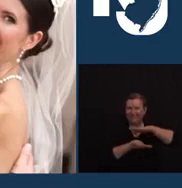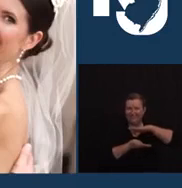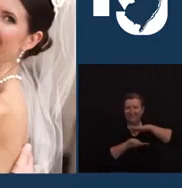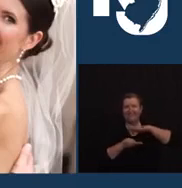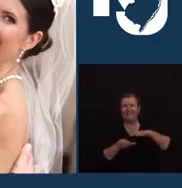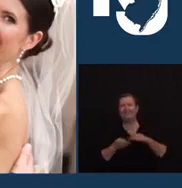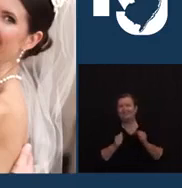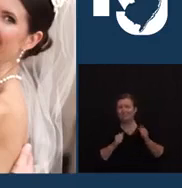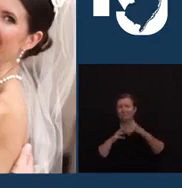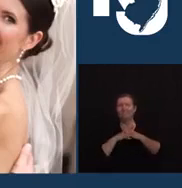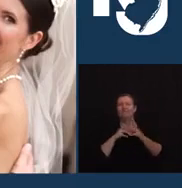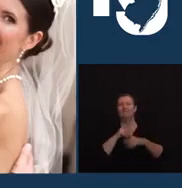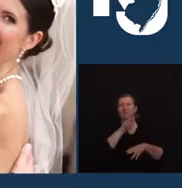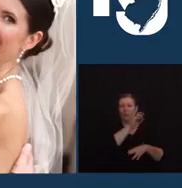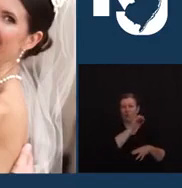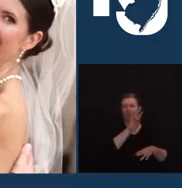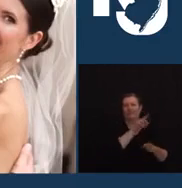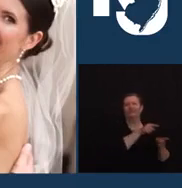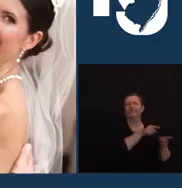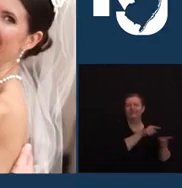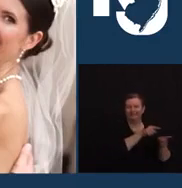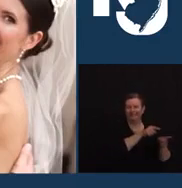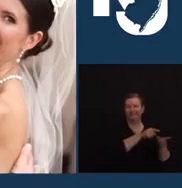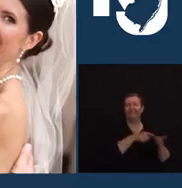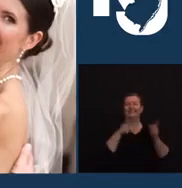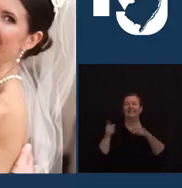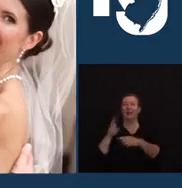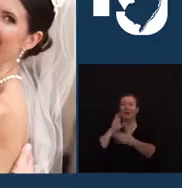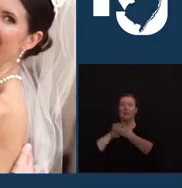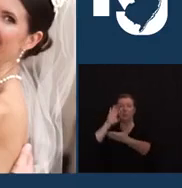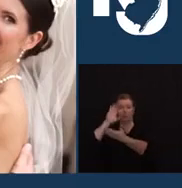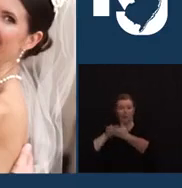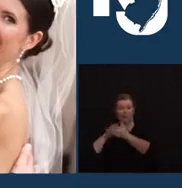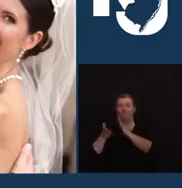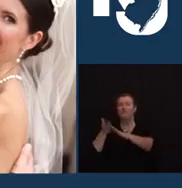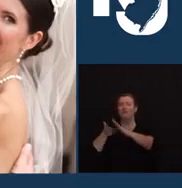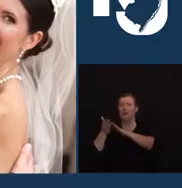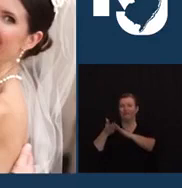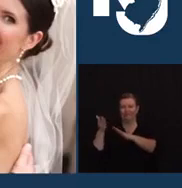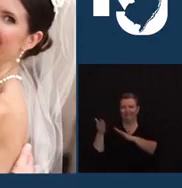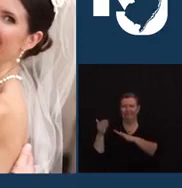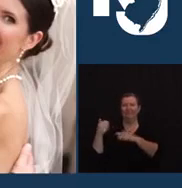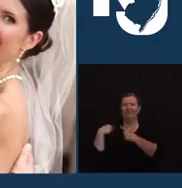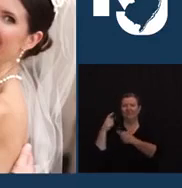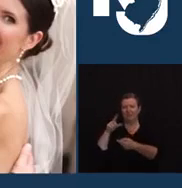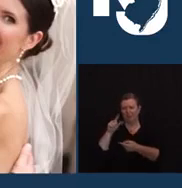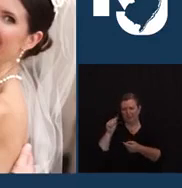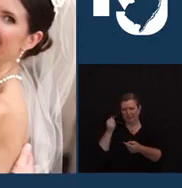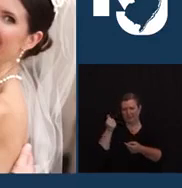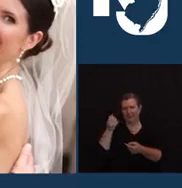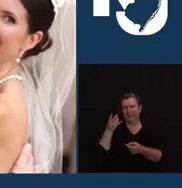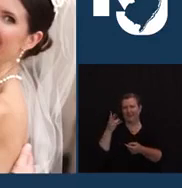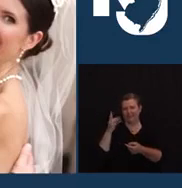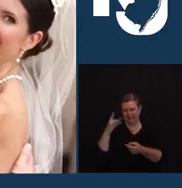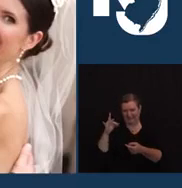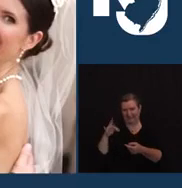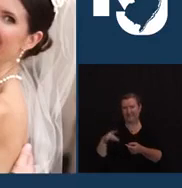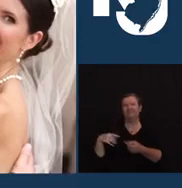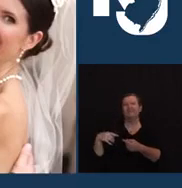and owned and operated by the husband and wife team of Nick and Courtney Duroni since